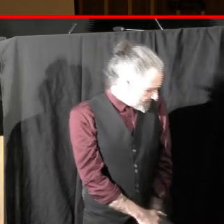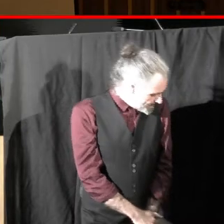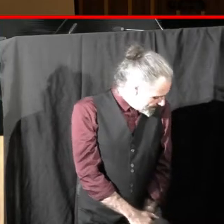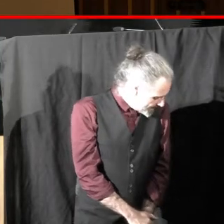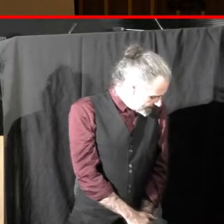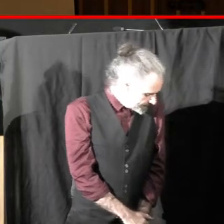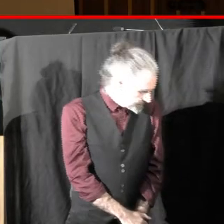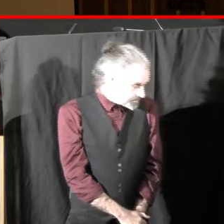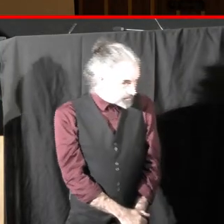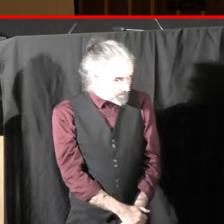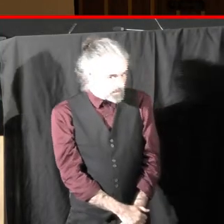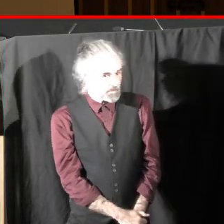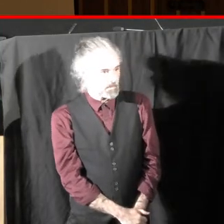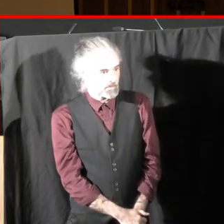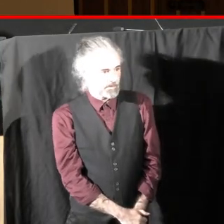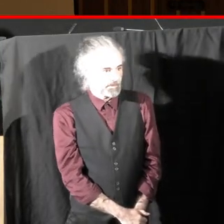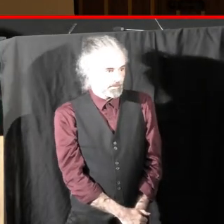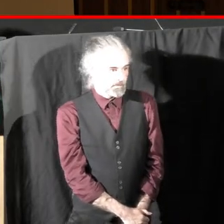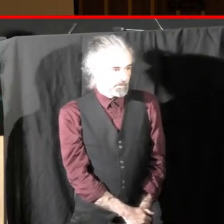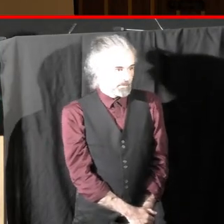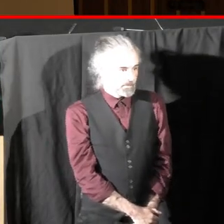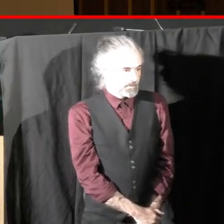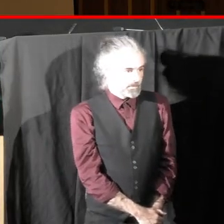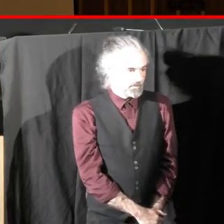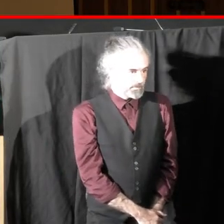this is a question really for...